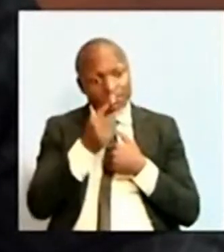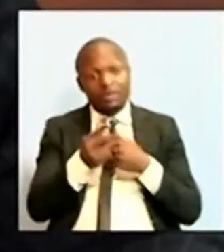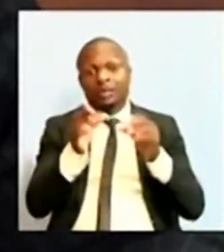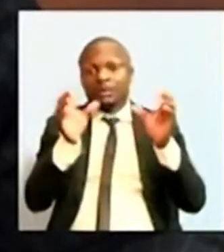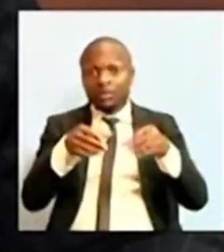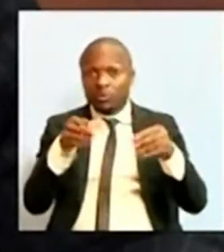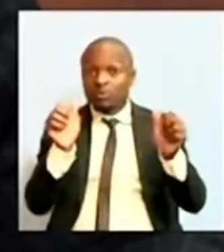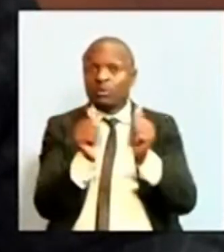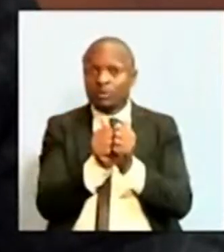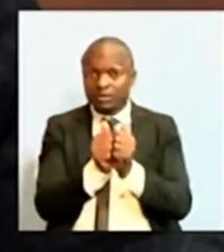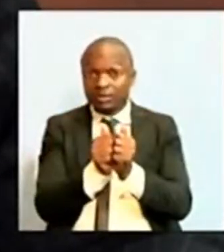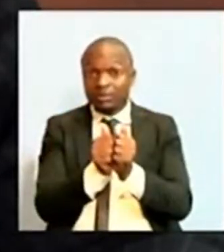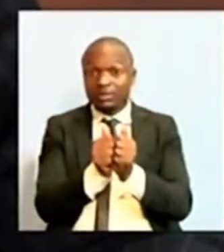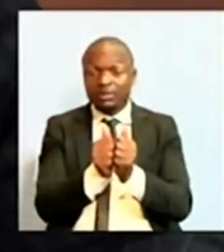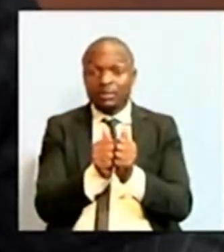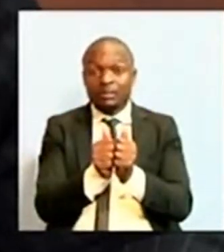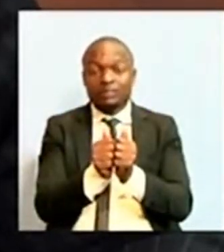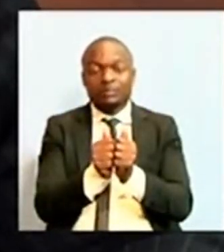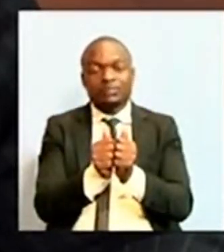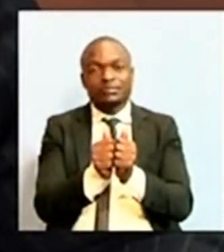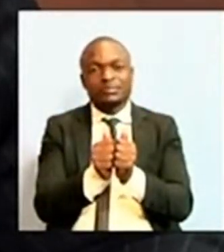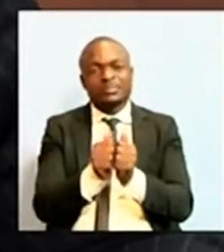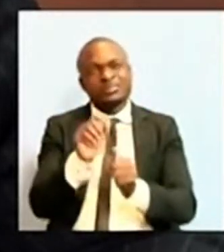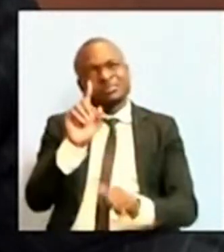with almost close to 100 and something